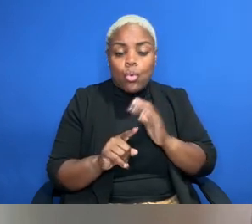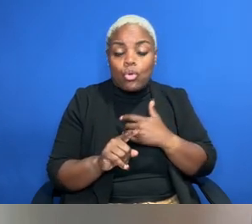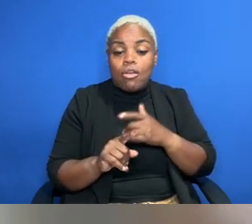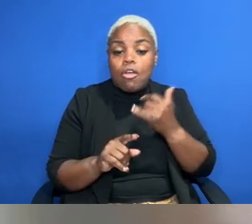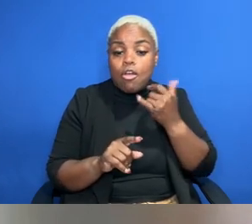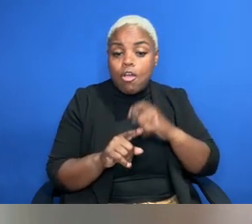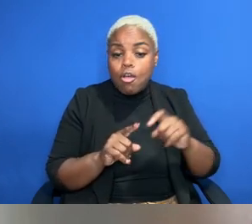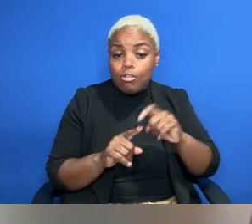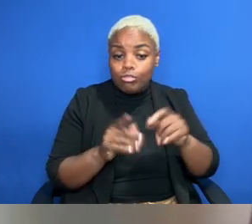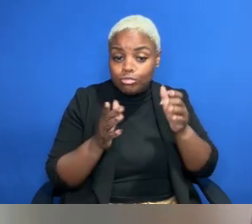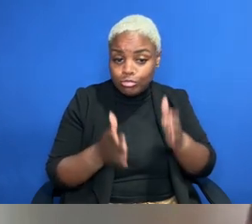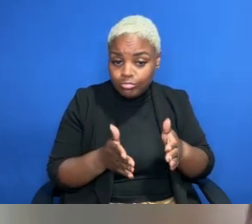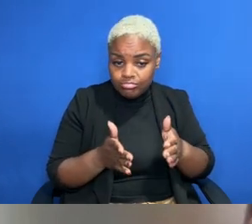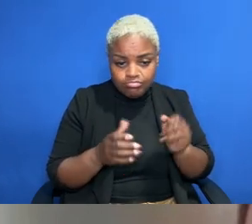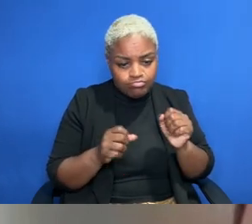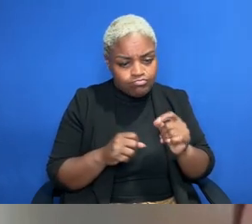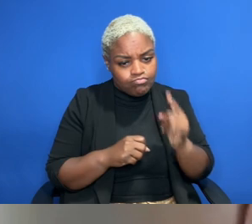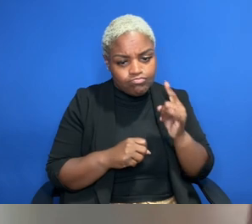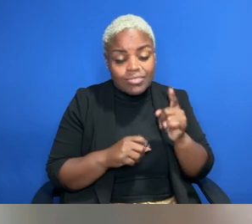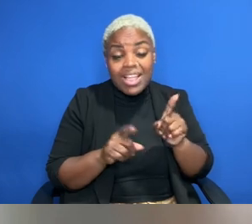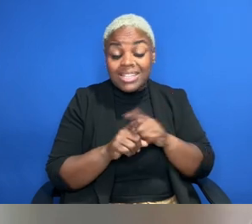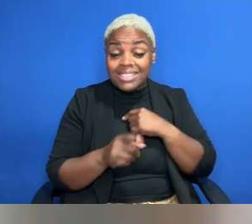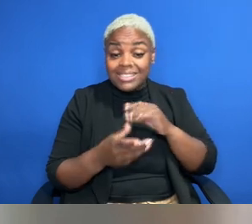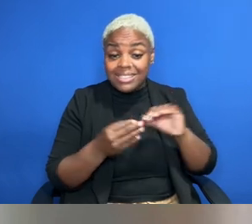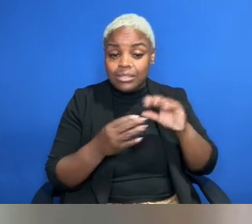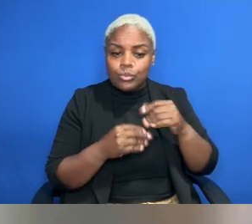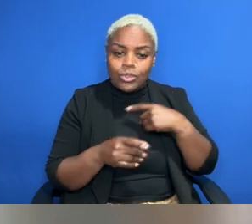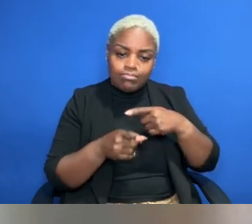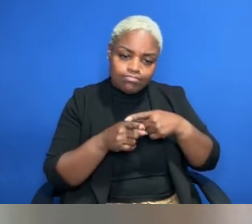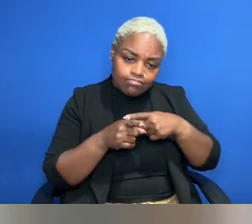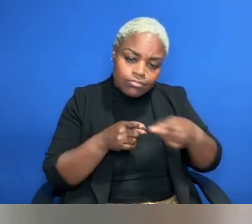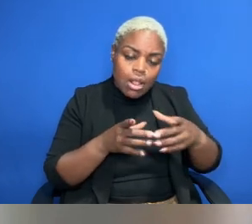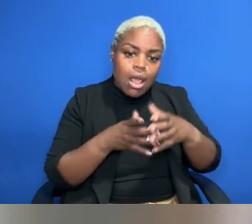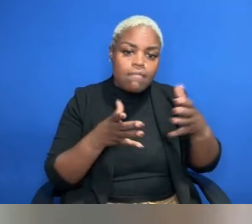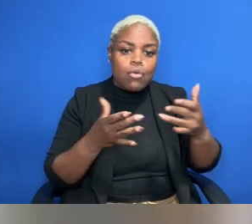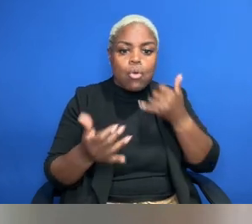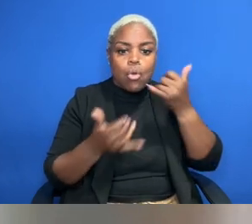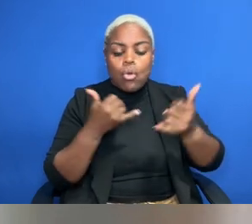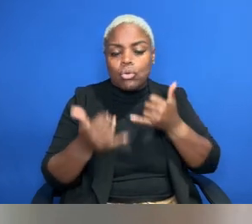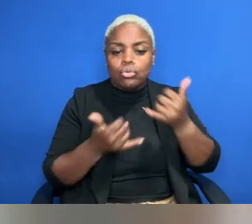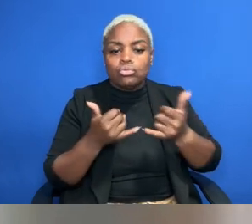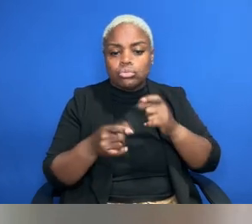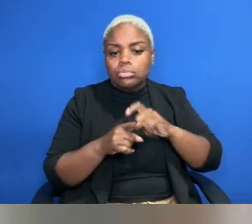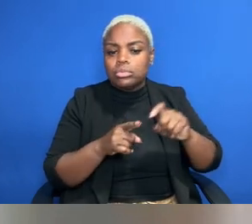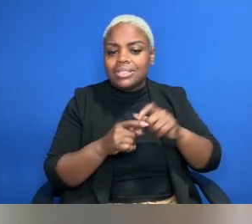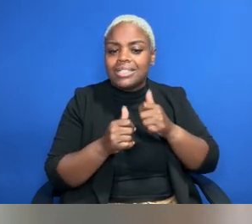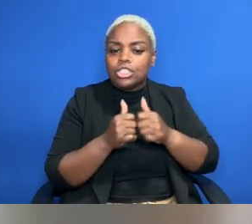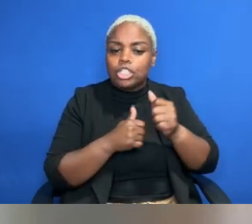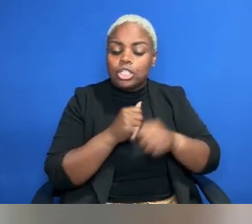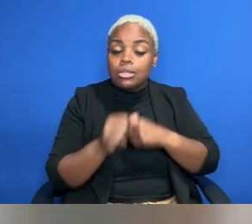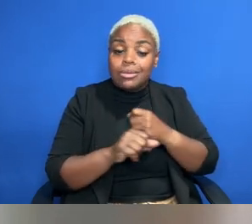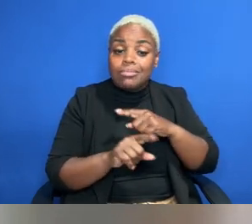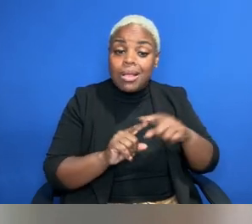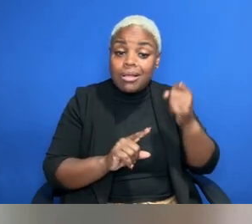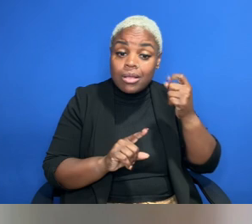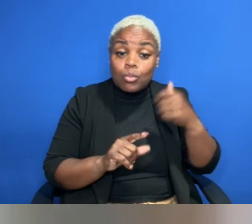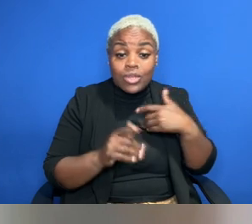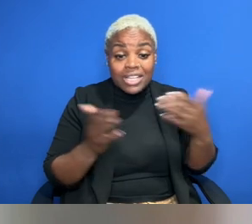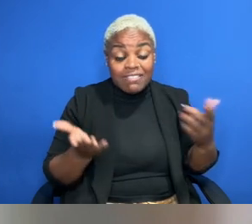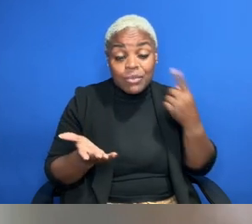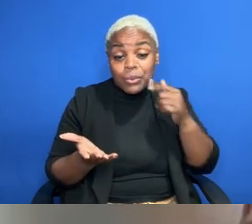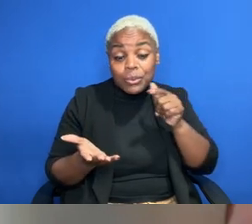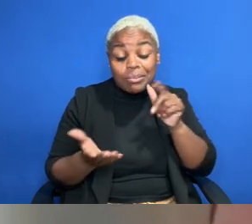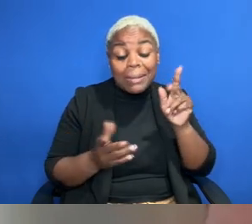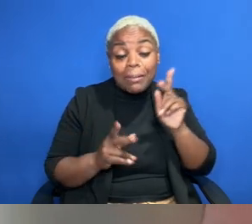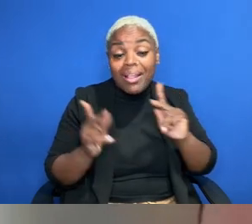as responsive as we can be to our callers. And as I said, we field a lot of calls each year, but